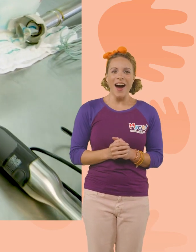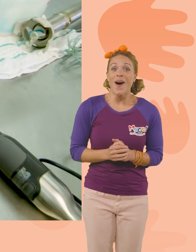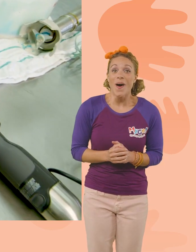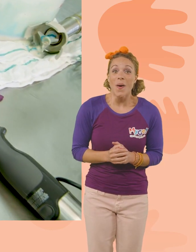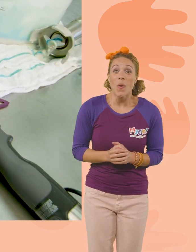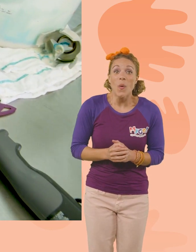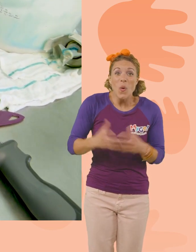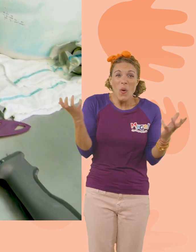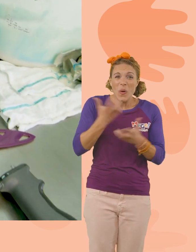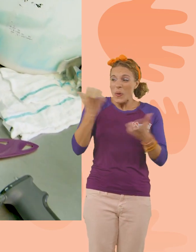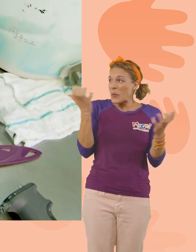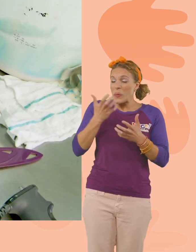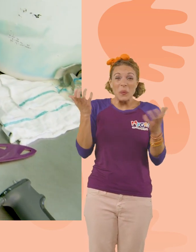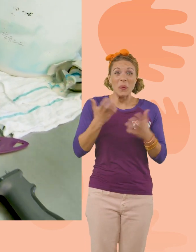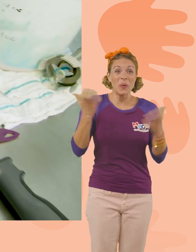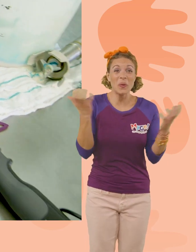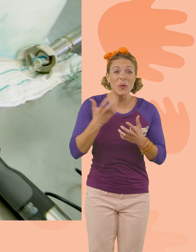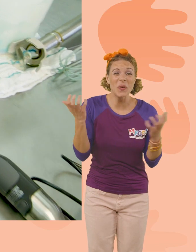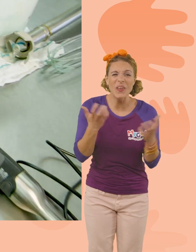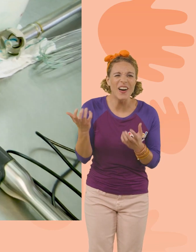Okay, whoa!